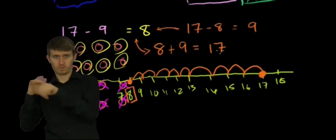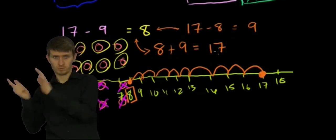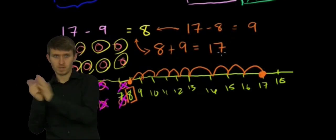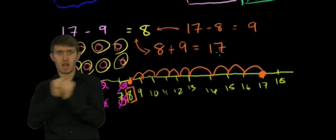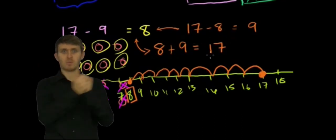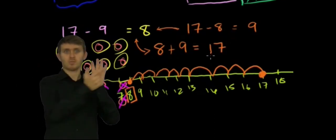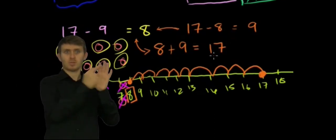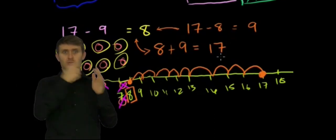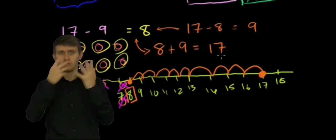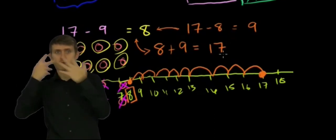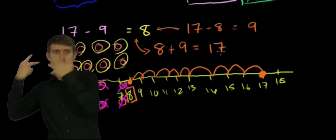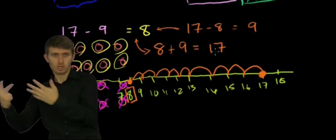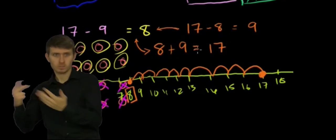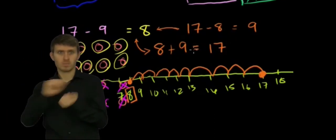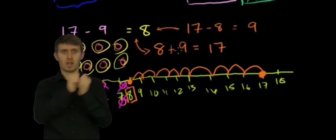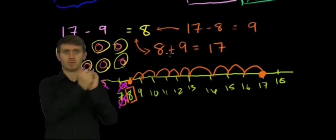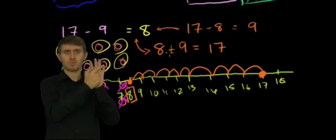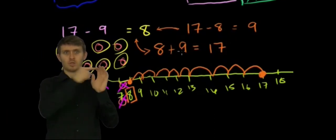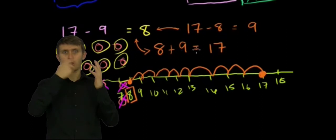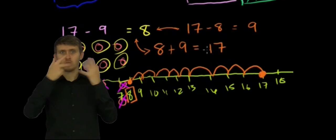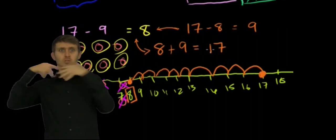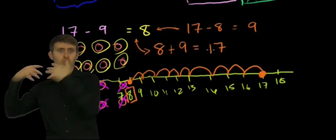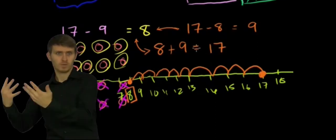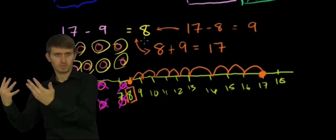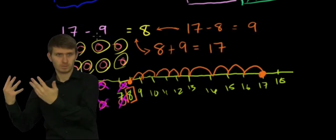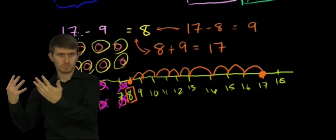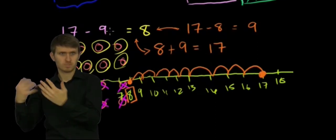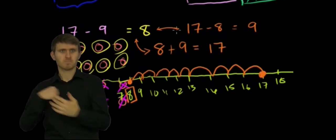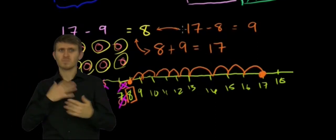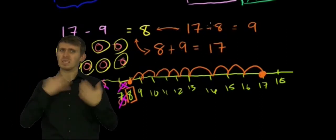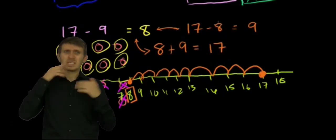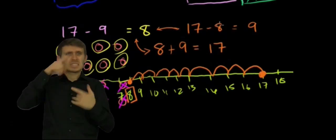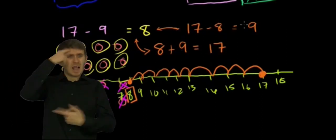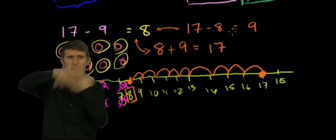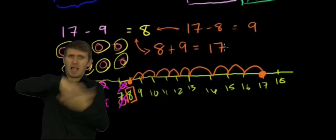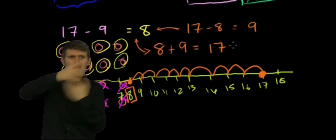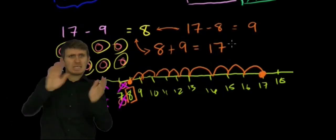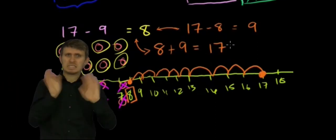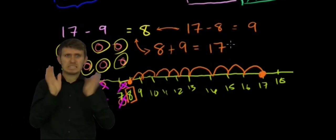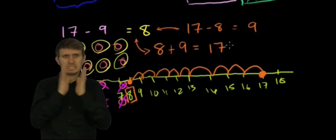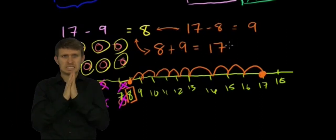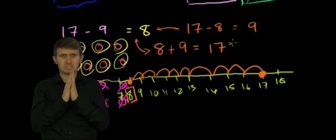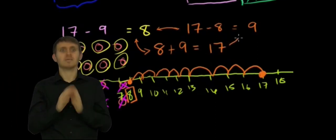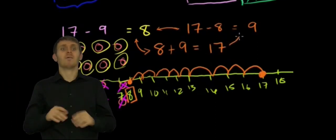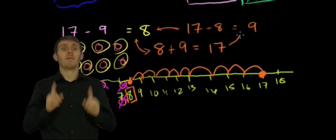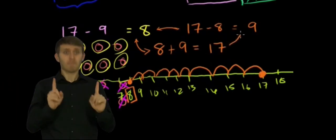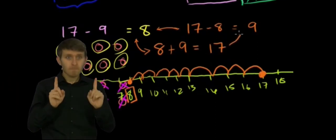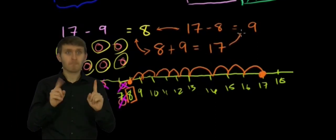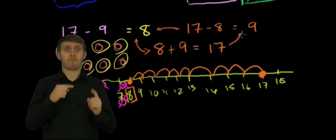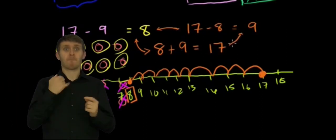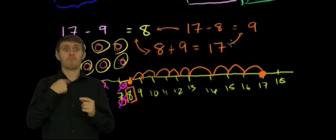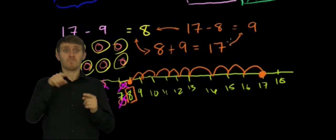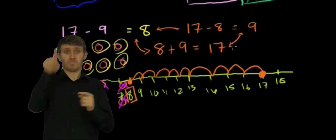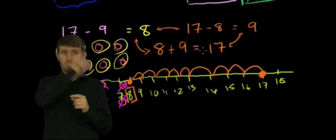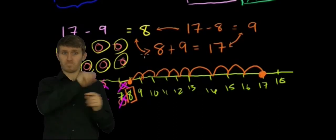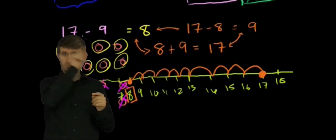are 17, or the difference between 17 and 9 is 8, or the difference between 17 and 8 is 9. Hopefully